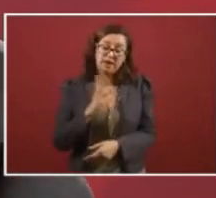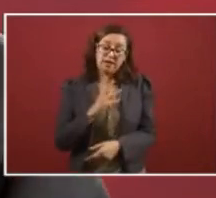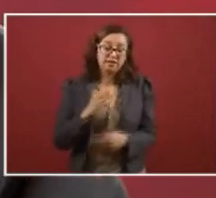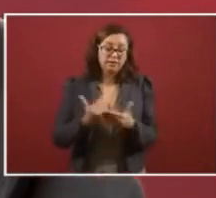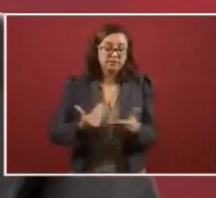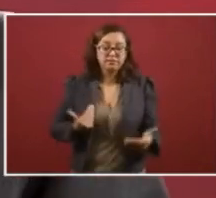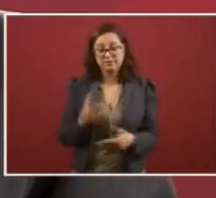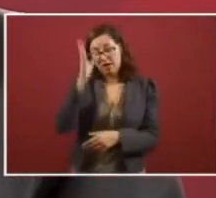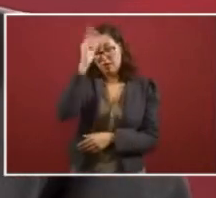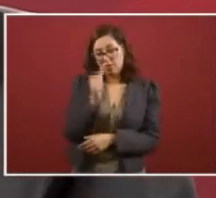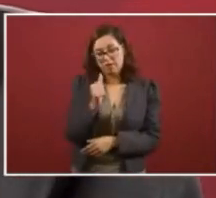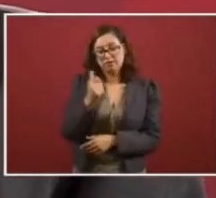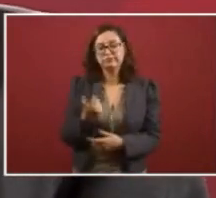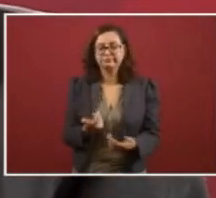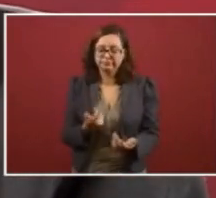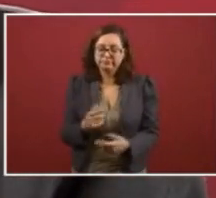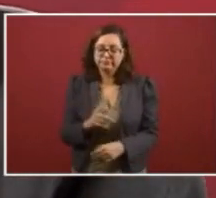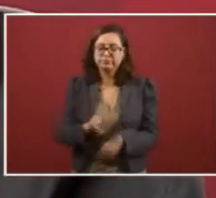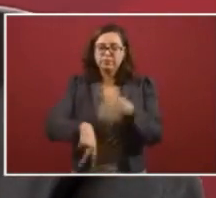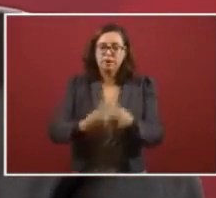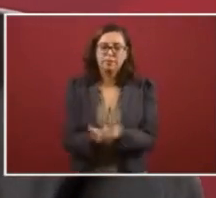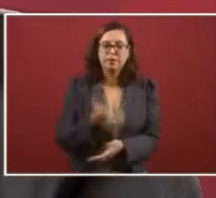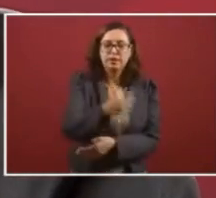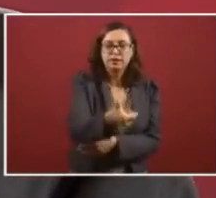are formed part of the agreement.